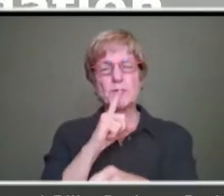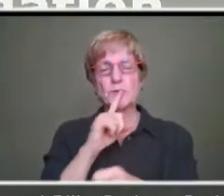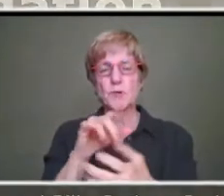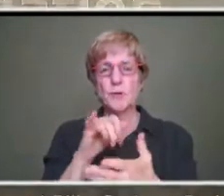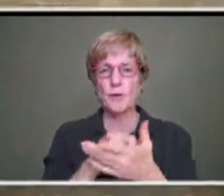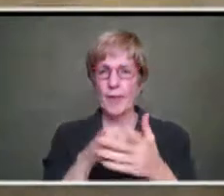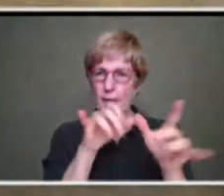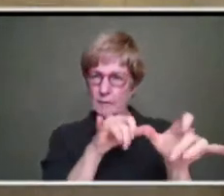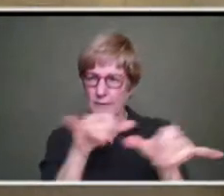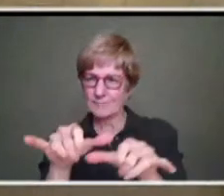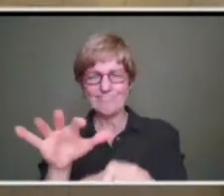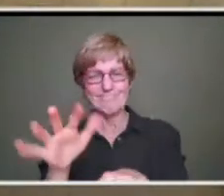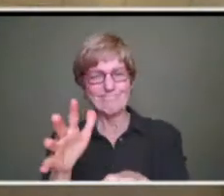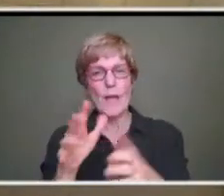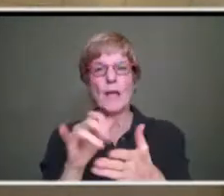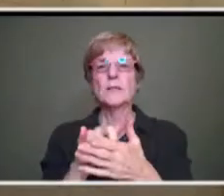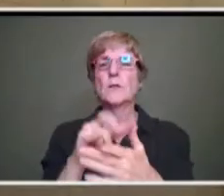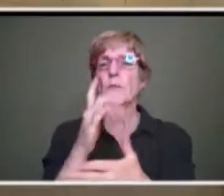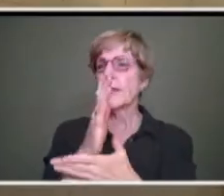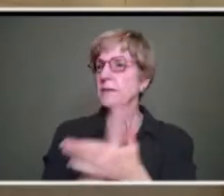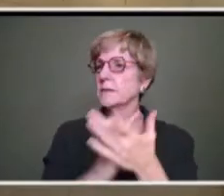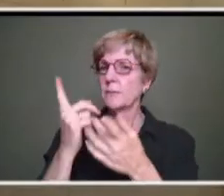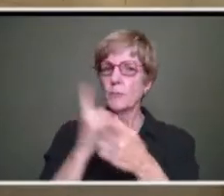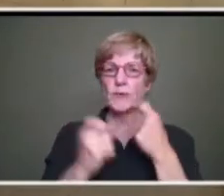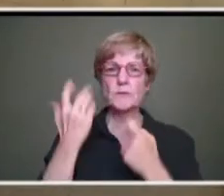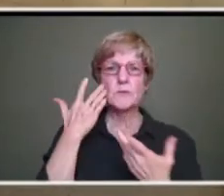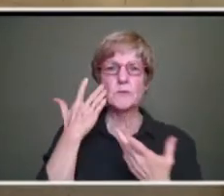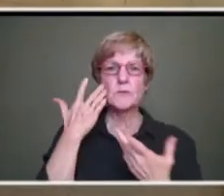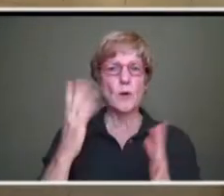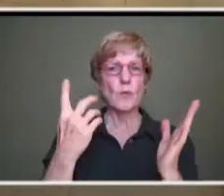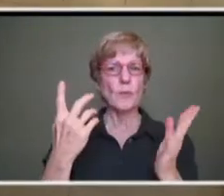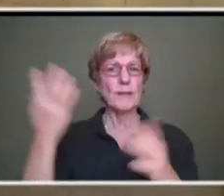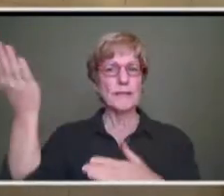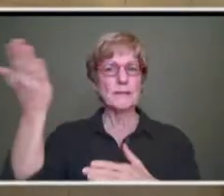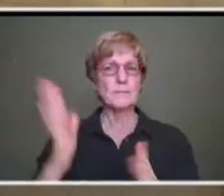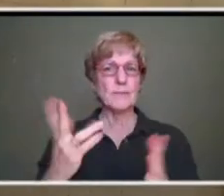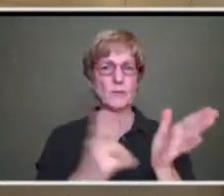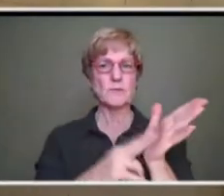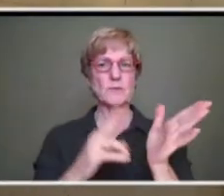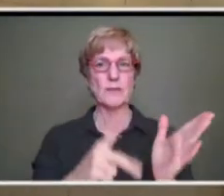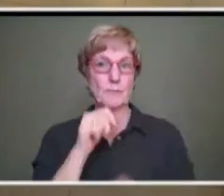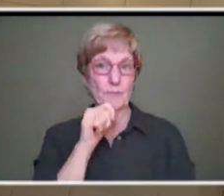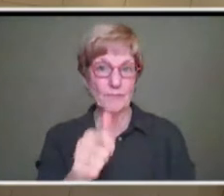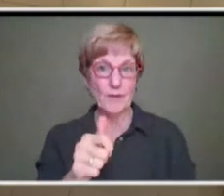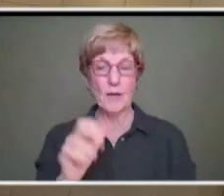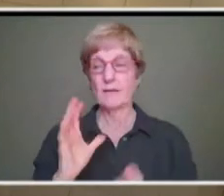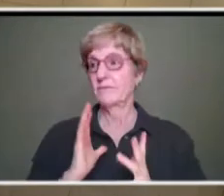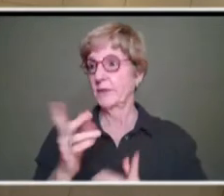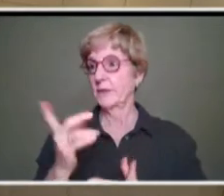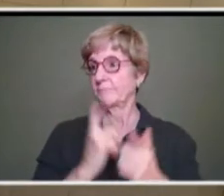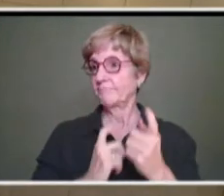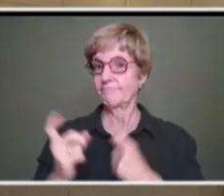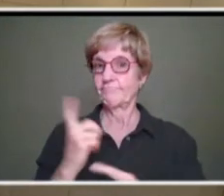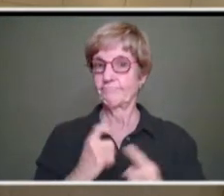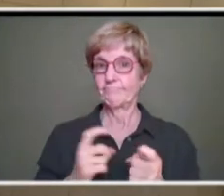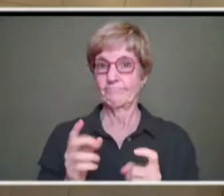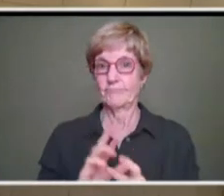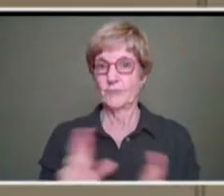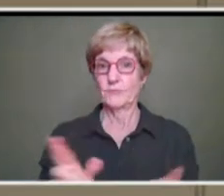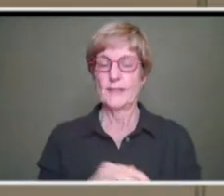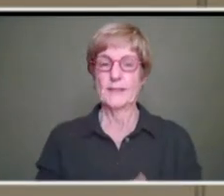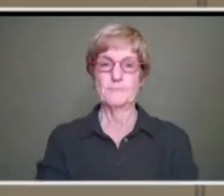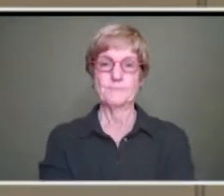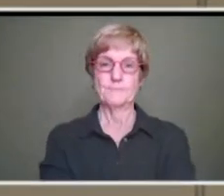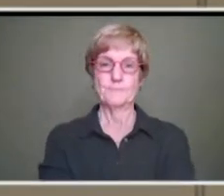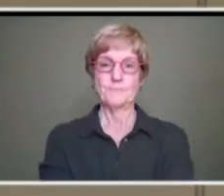that we'll answer any questions you may have I don't know if we have any speakers signed up but if not we'll answer questions whenever you're ready thank you